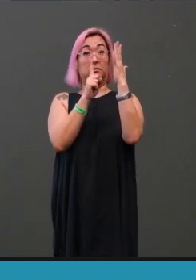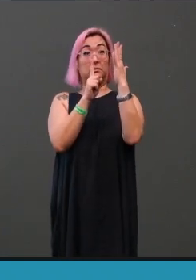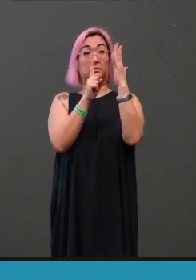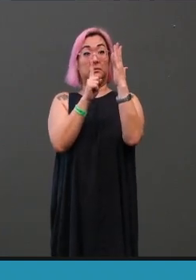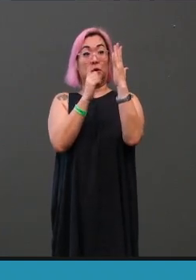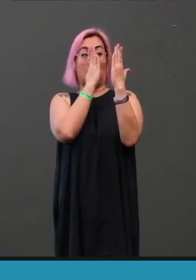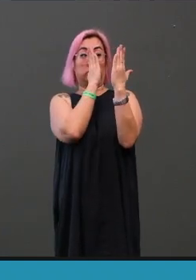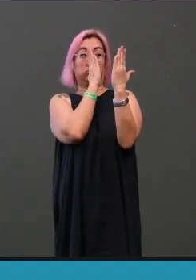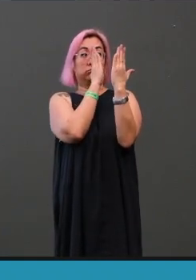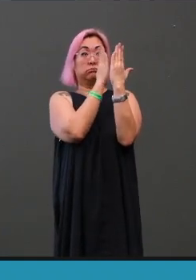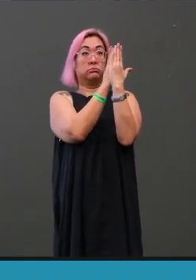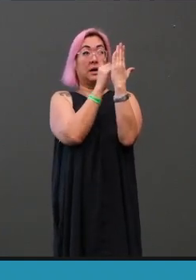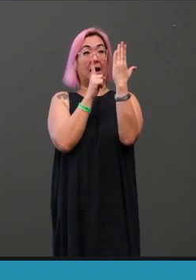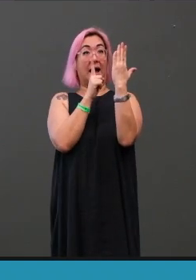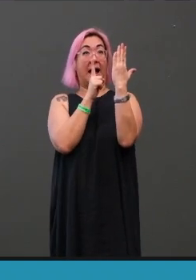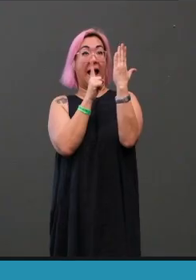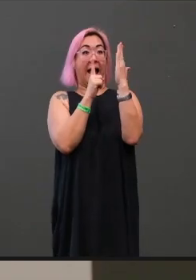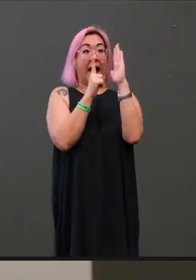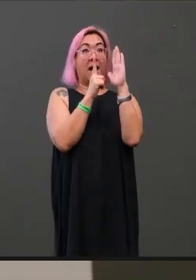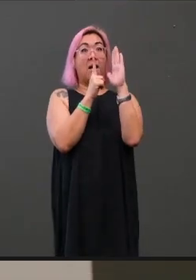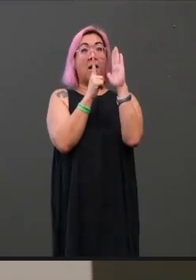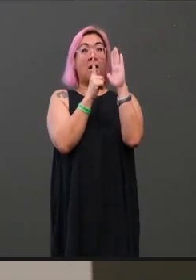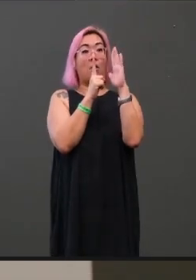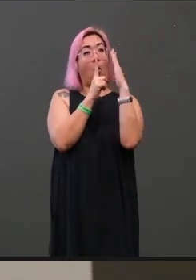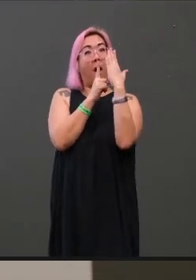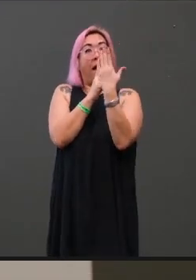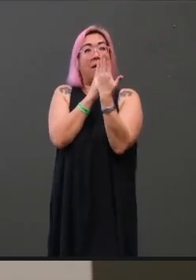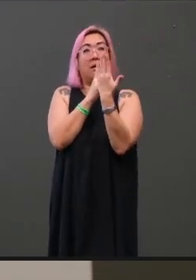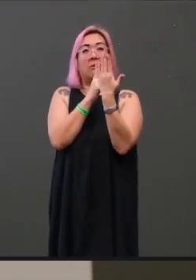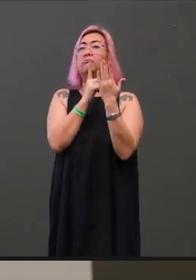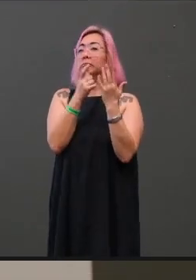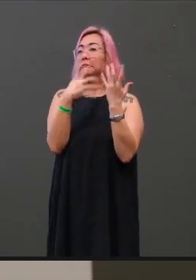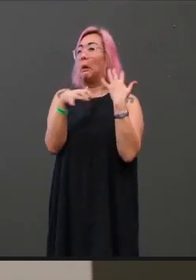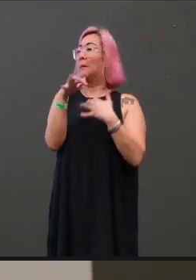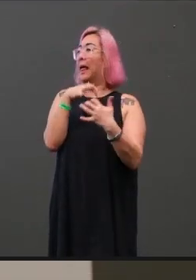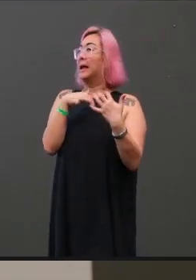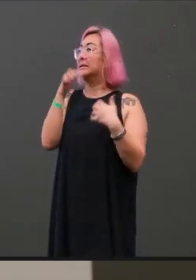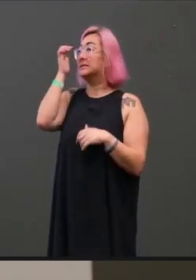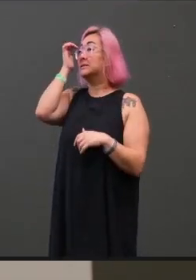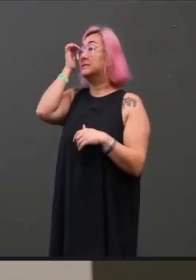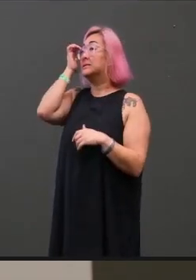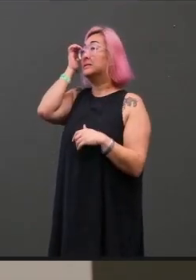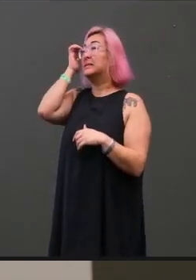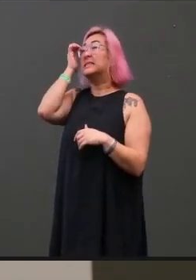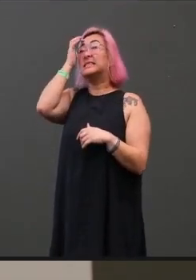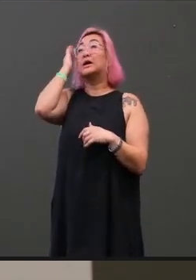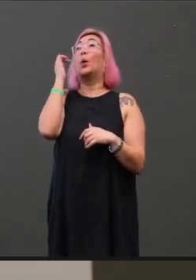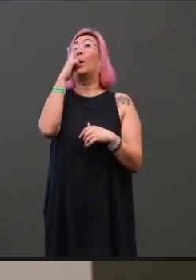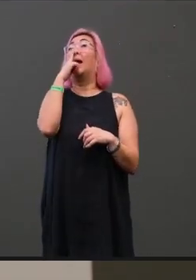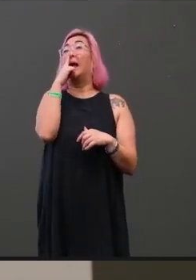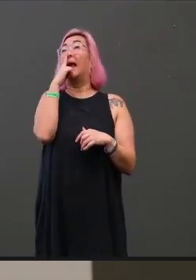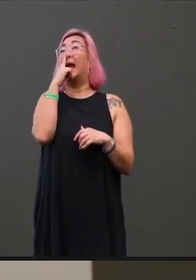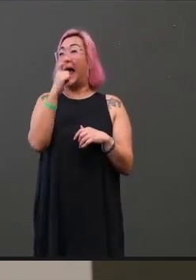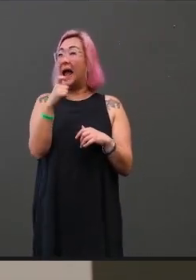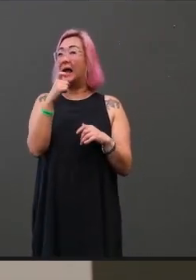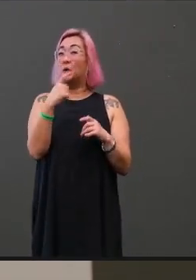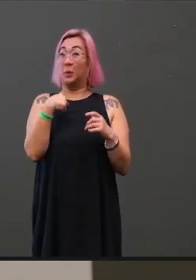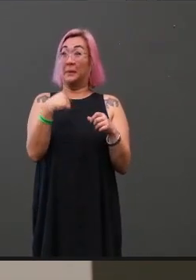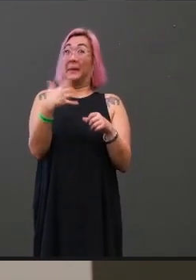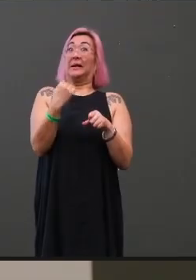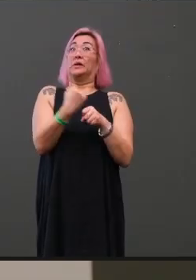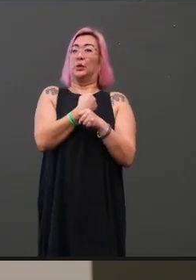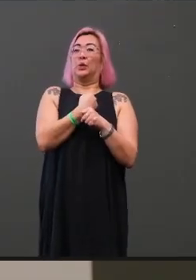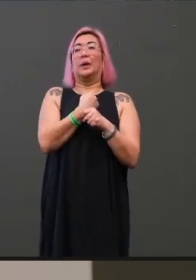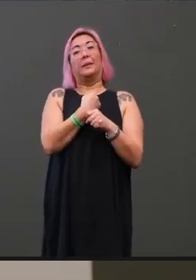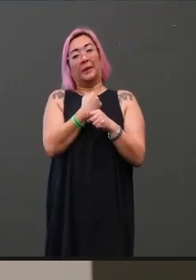get a little bit more complicated. It's doable, and we did it for Catherine too. But it's one of those things you have to ask me afterwards